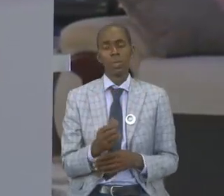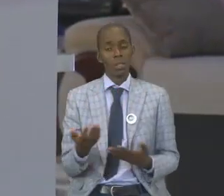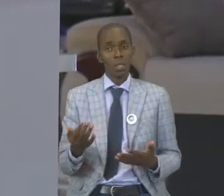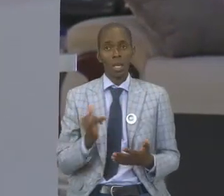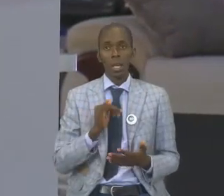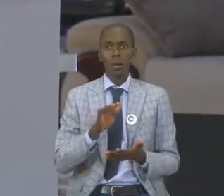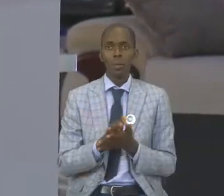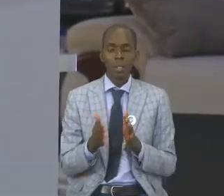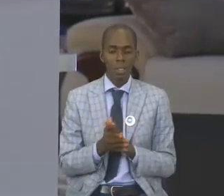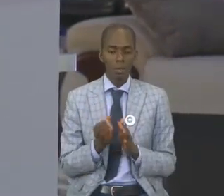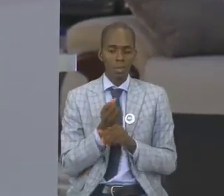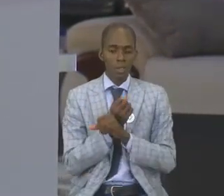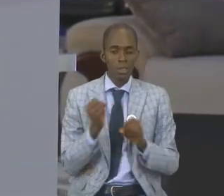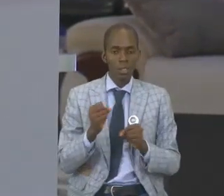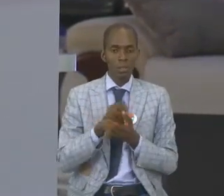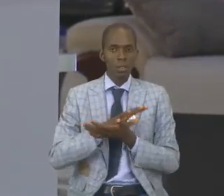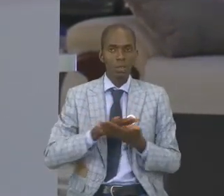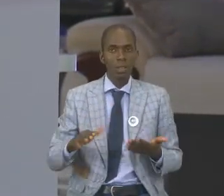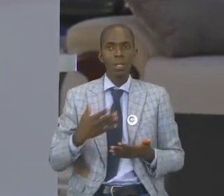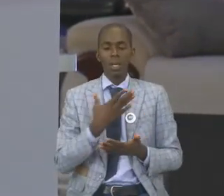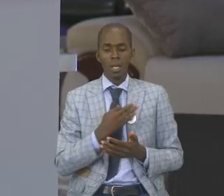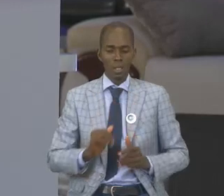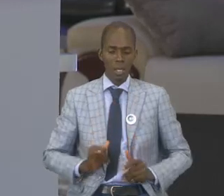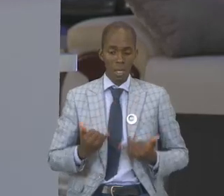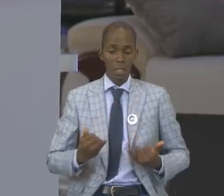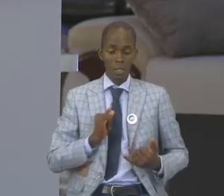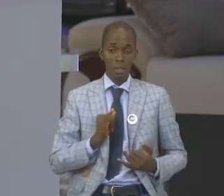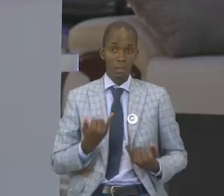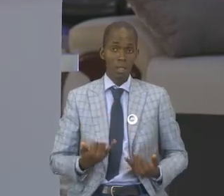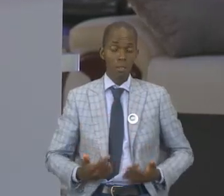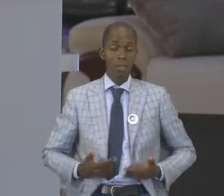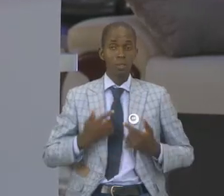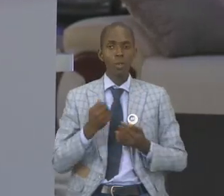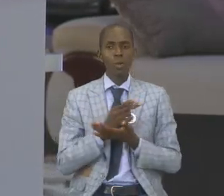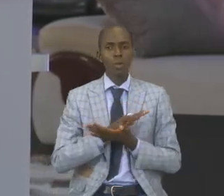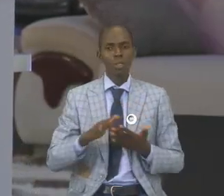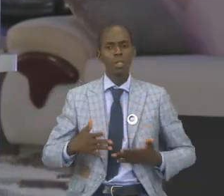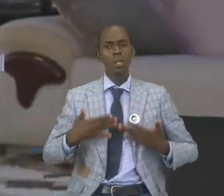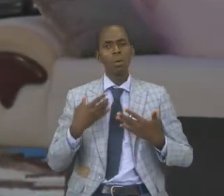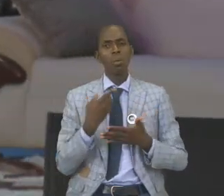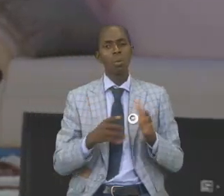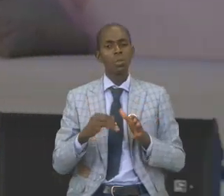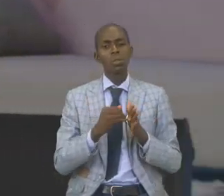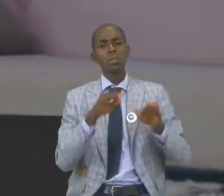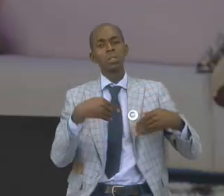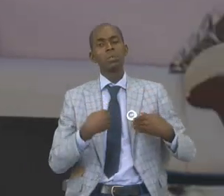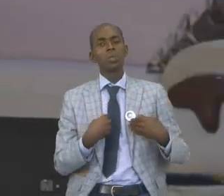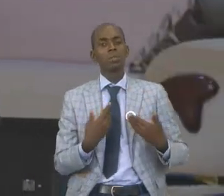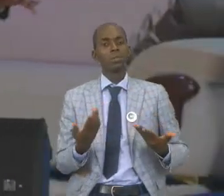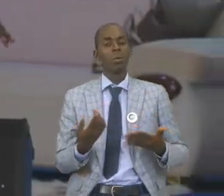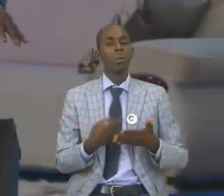I became sanctified, and I lived a holy life. And what did that earn me? Persecution, lion's